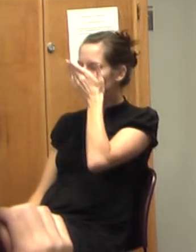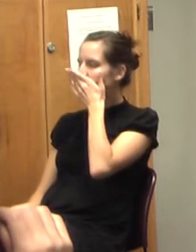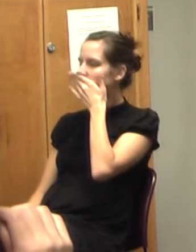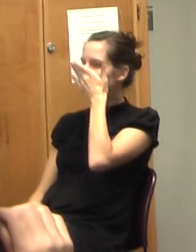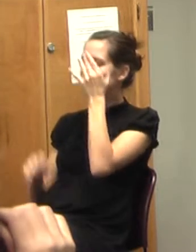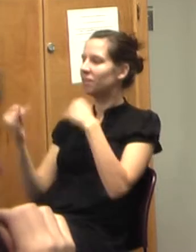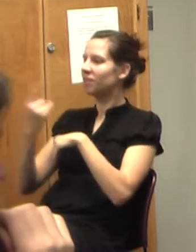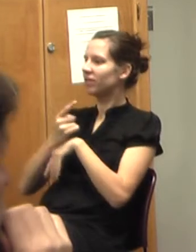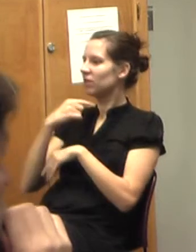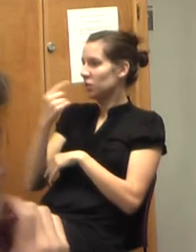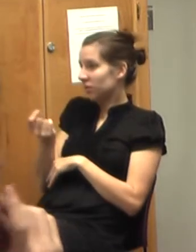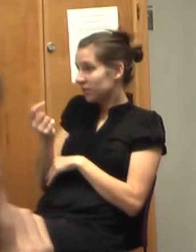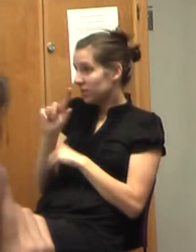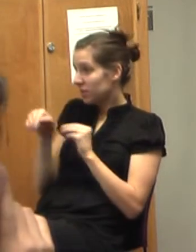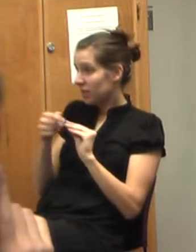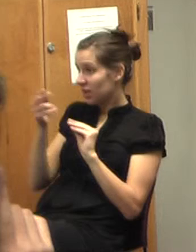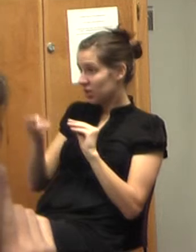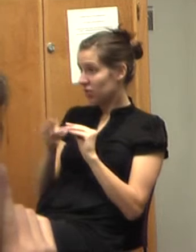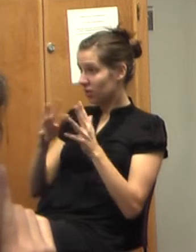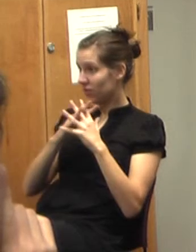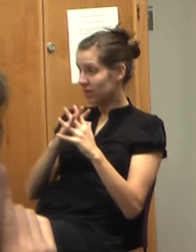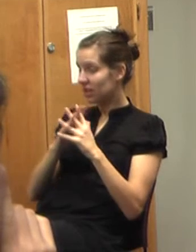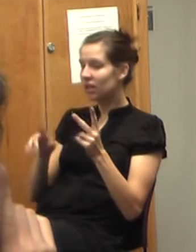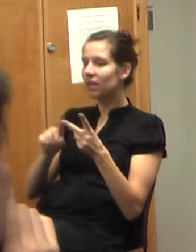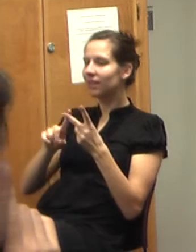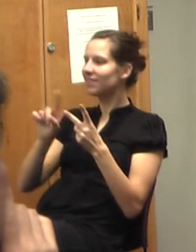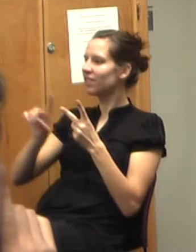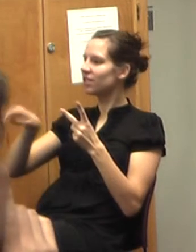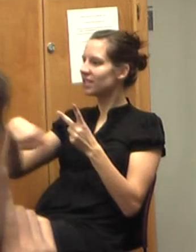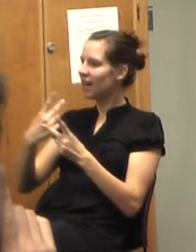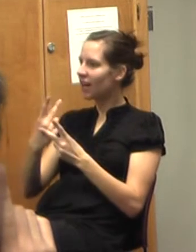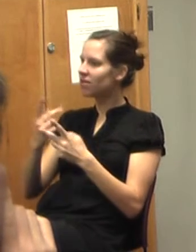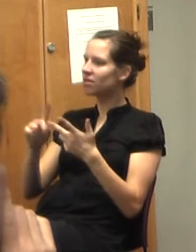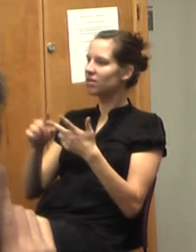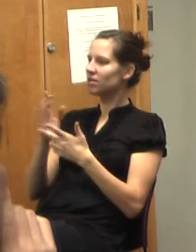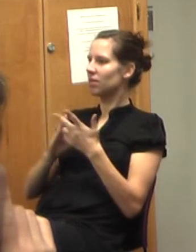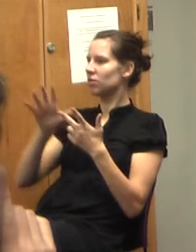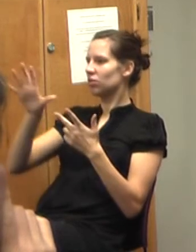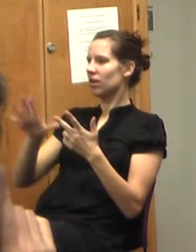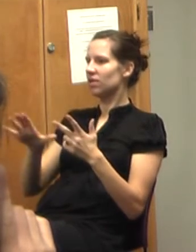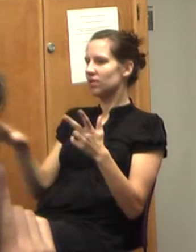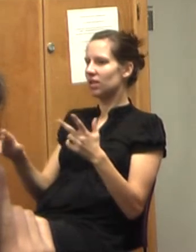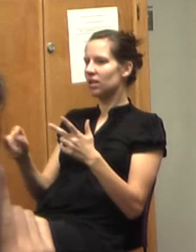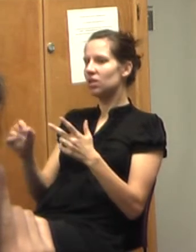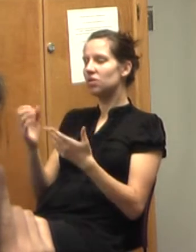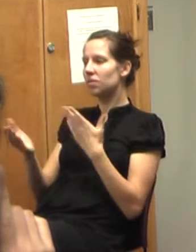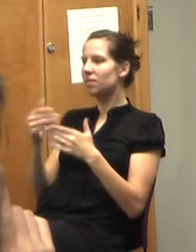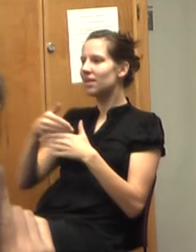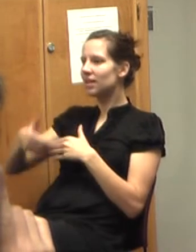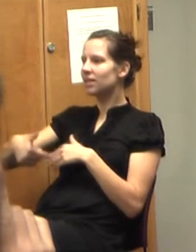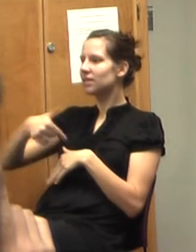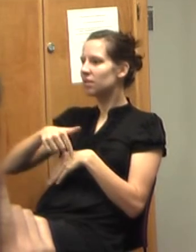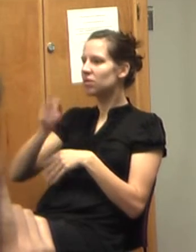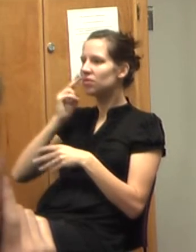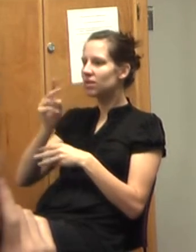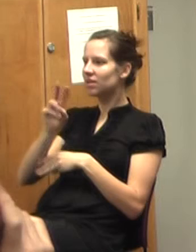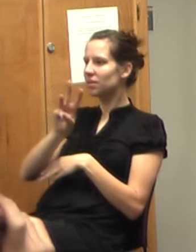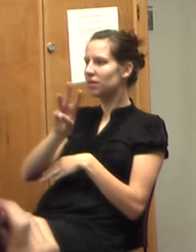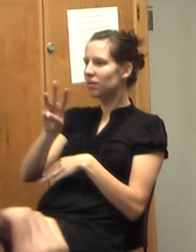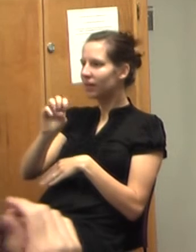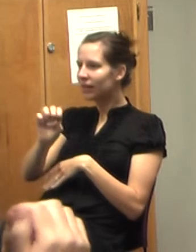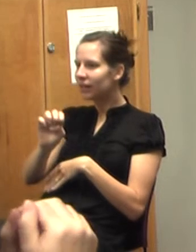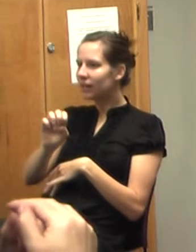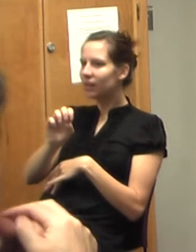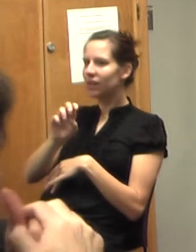Today I've told you a little bit about the history, the different styles, and some of the greats that have done it. So maybe next time you see